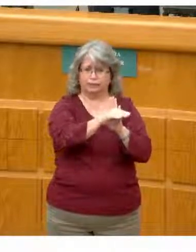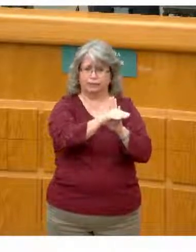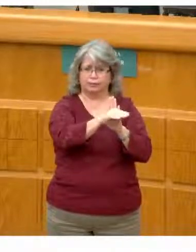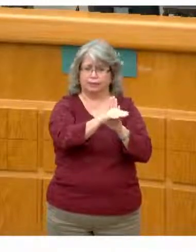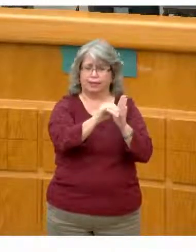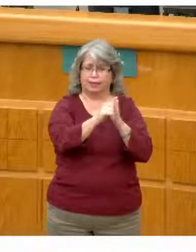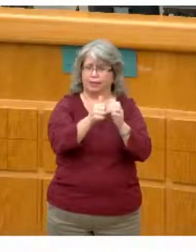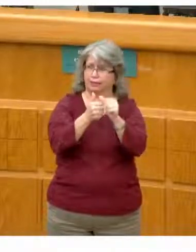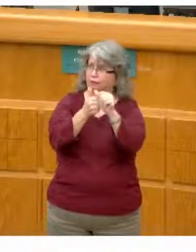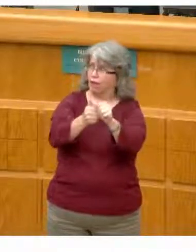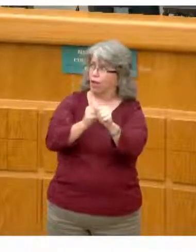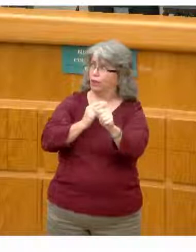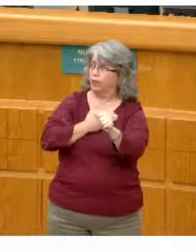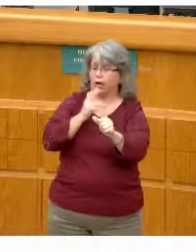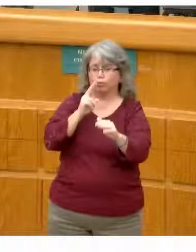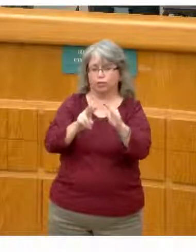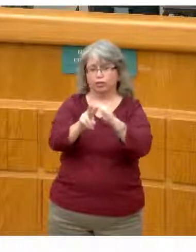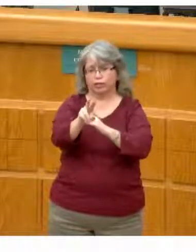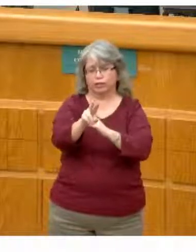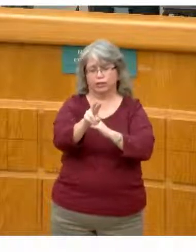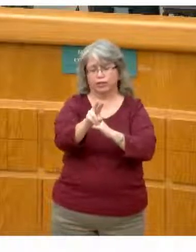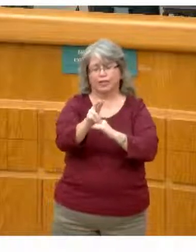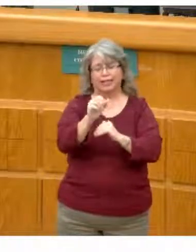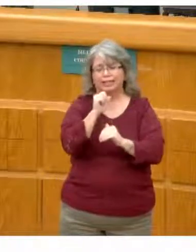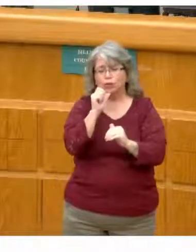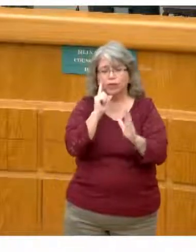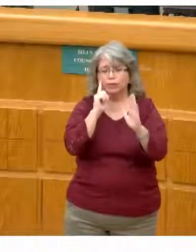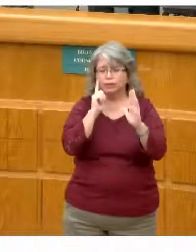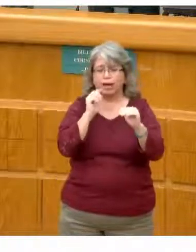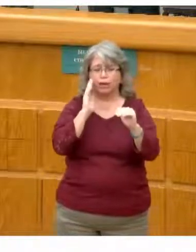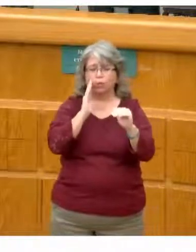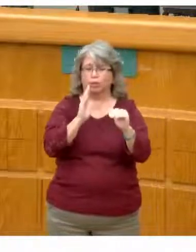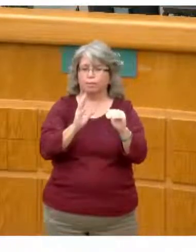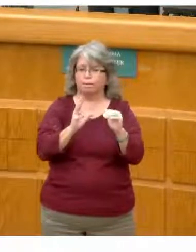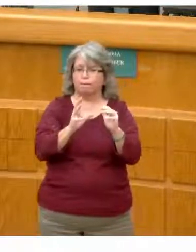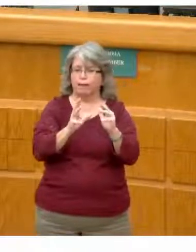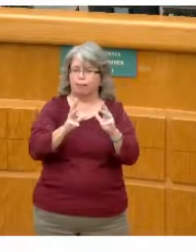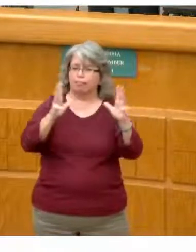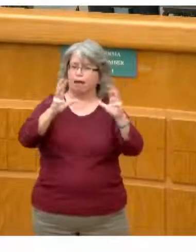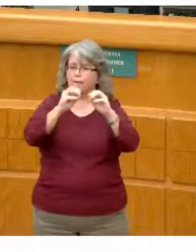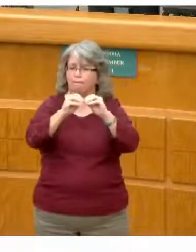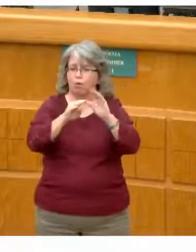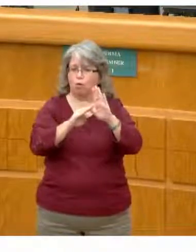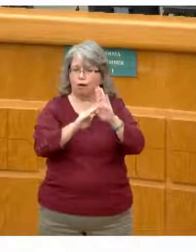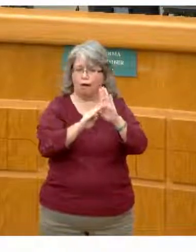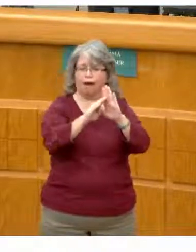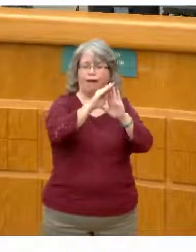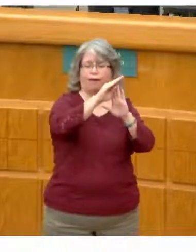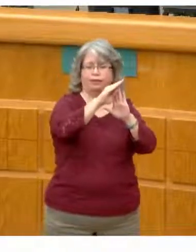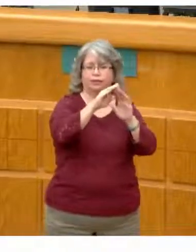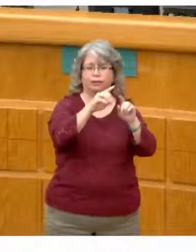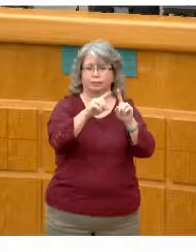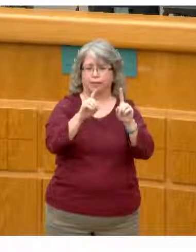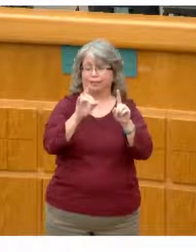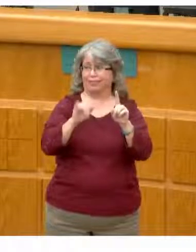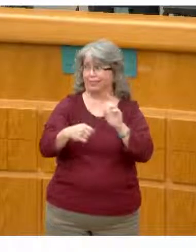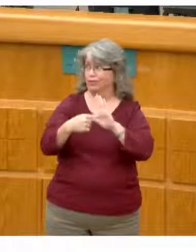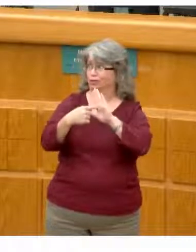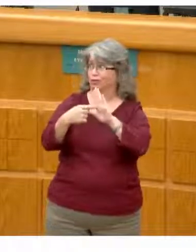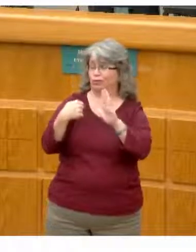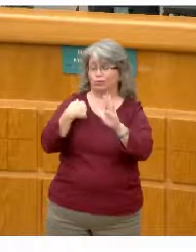projection. So we're showing that. We don't expect them to go too much higher than they are now, but this would indicate that we're not quite at that peak yet,